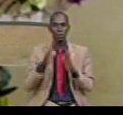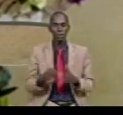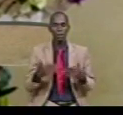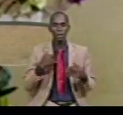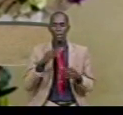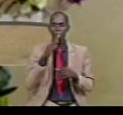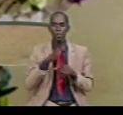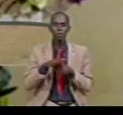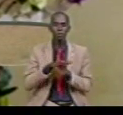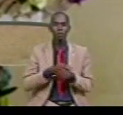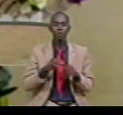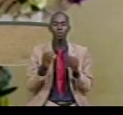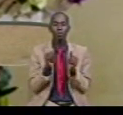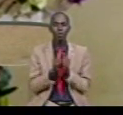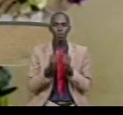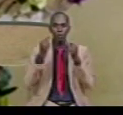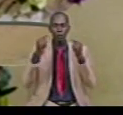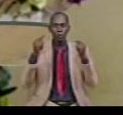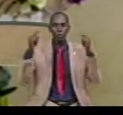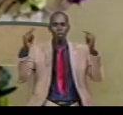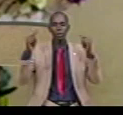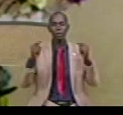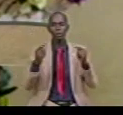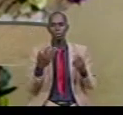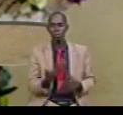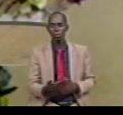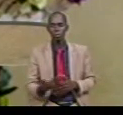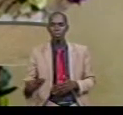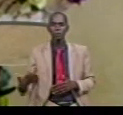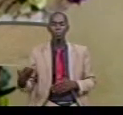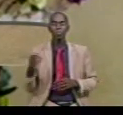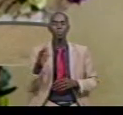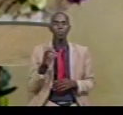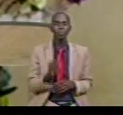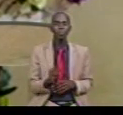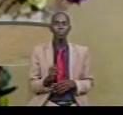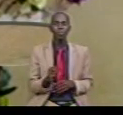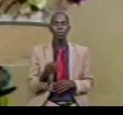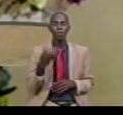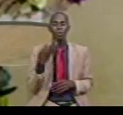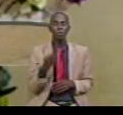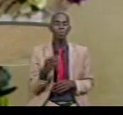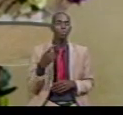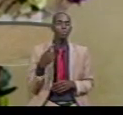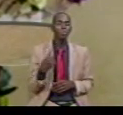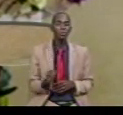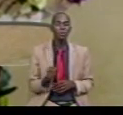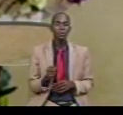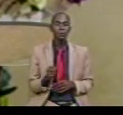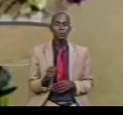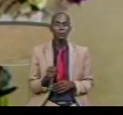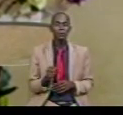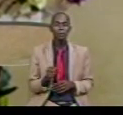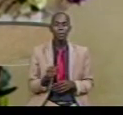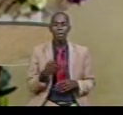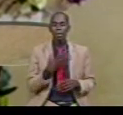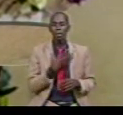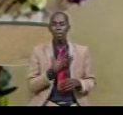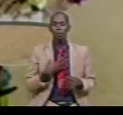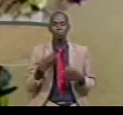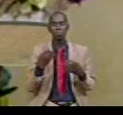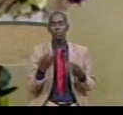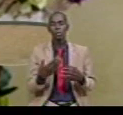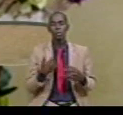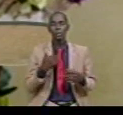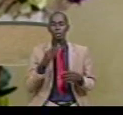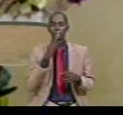success tools, and the rank and file of the armed forces have been fortified